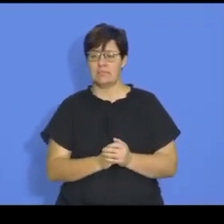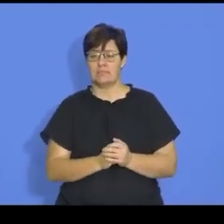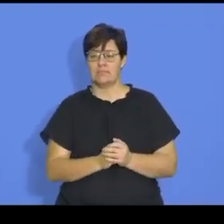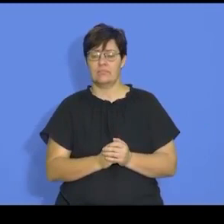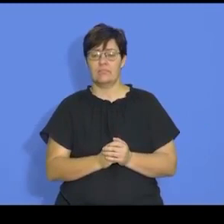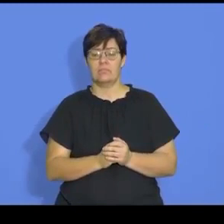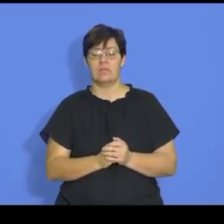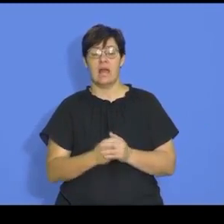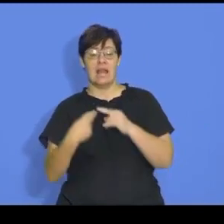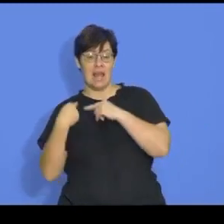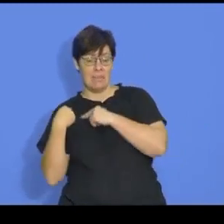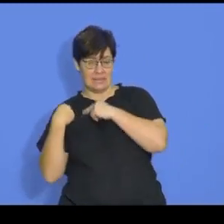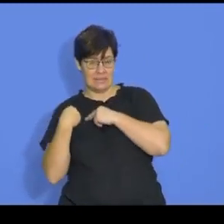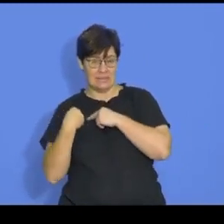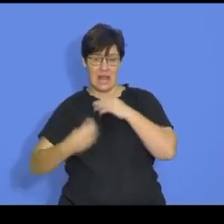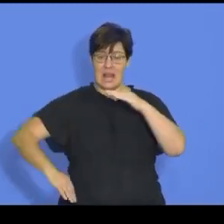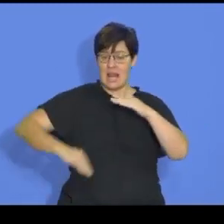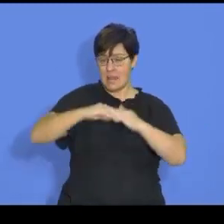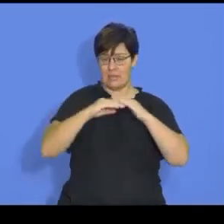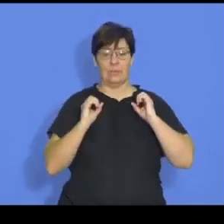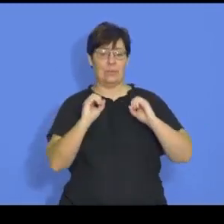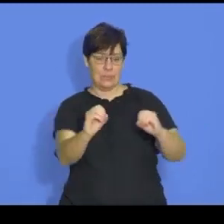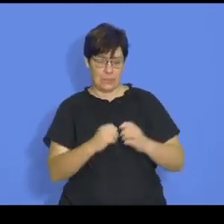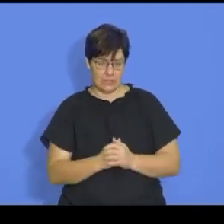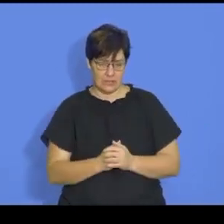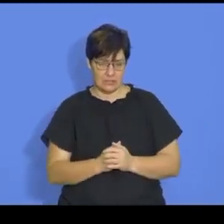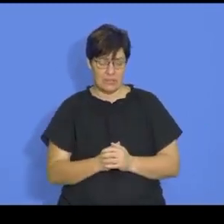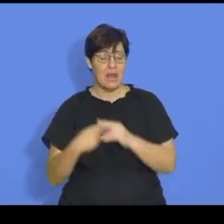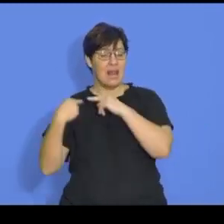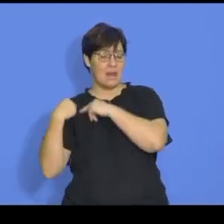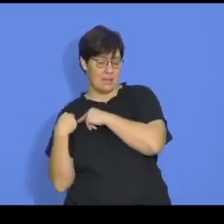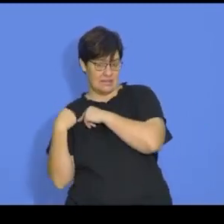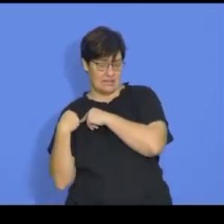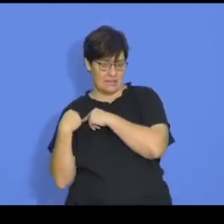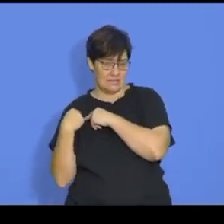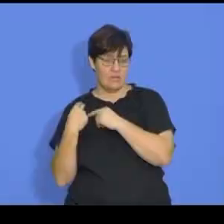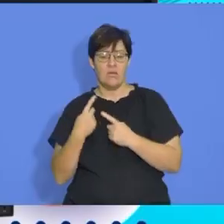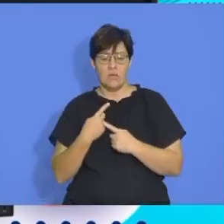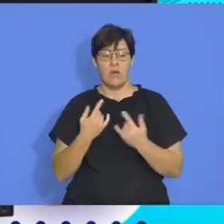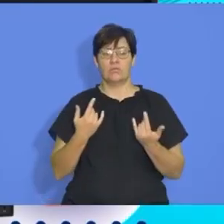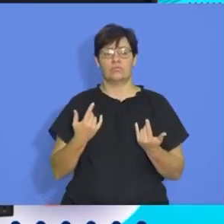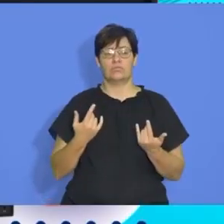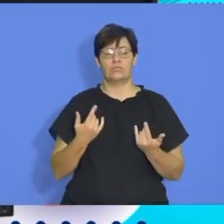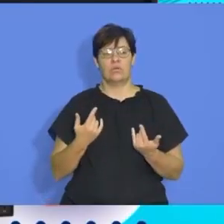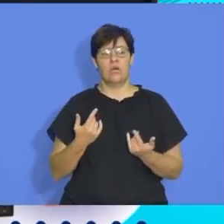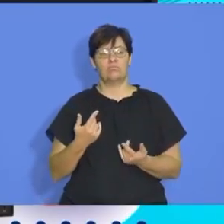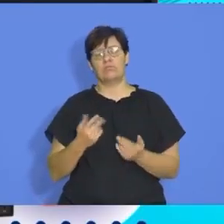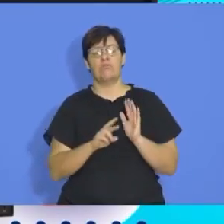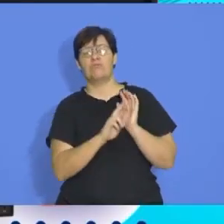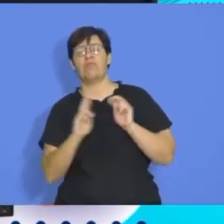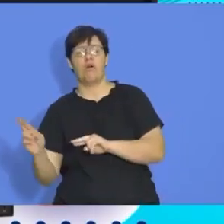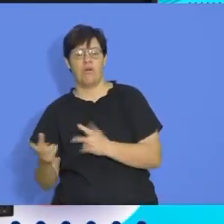concept of unlimited liability. So when we talk about liabilities, we're not here